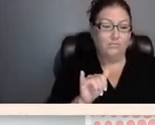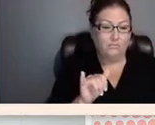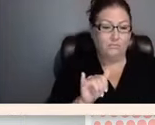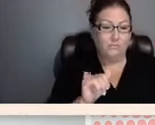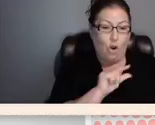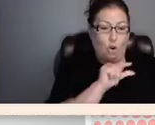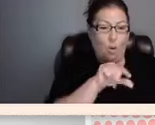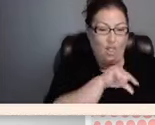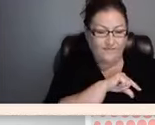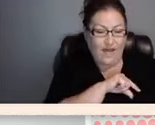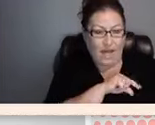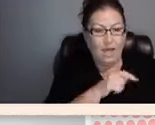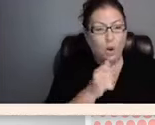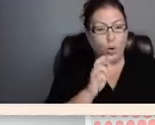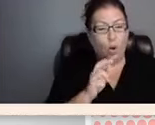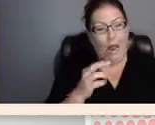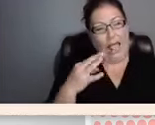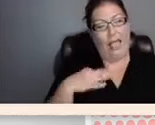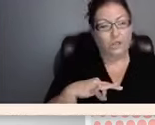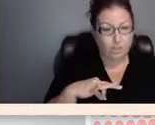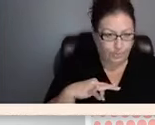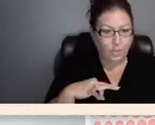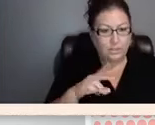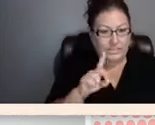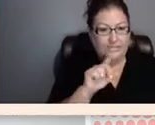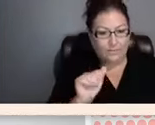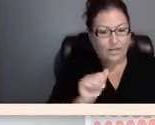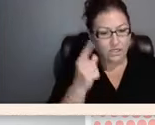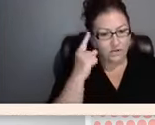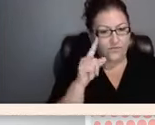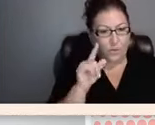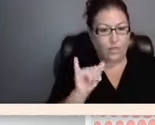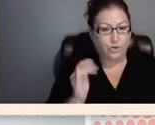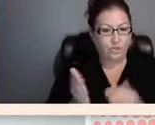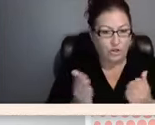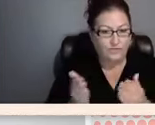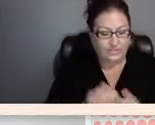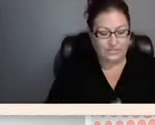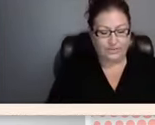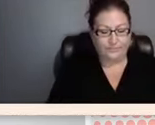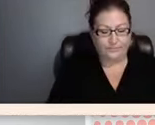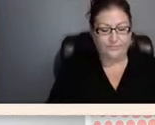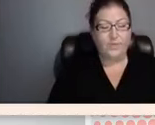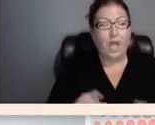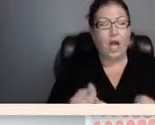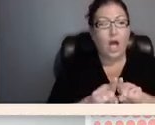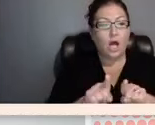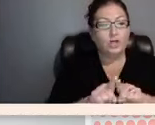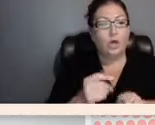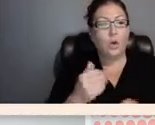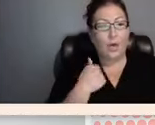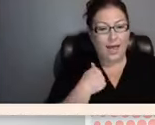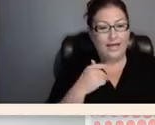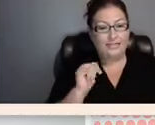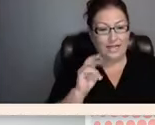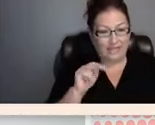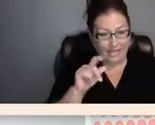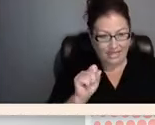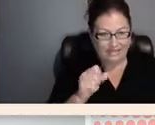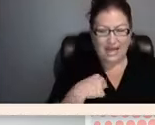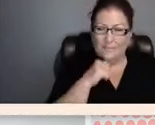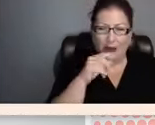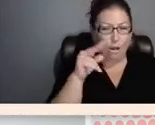qualifying or eligible disabilities for those services. It also has links. I'm not going to read all of this